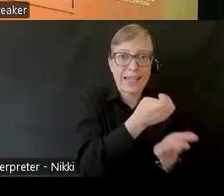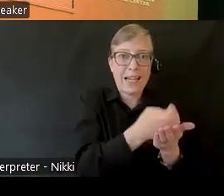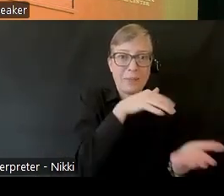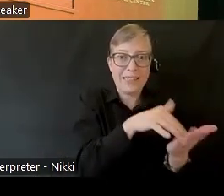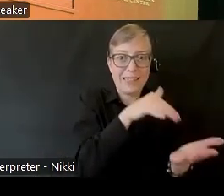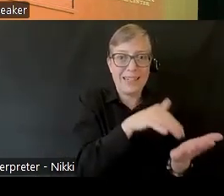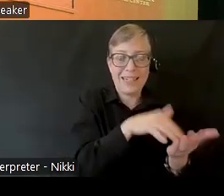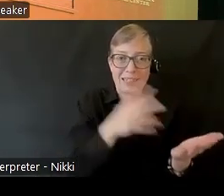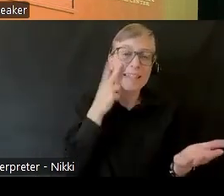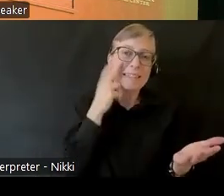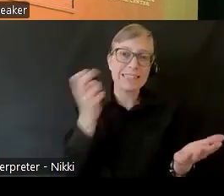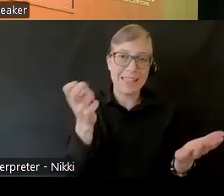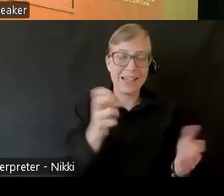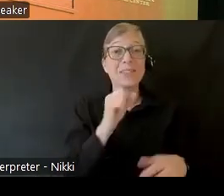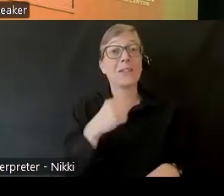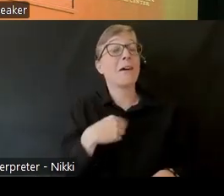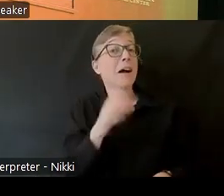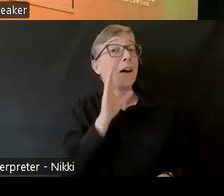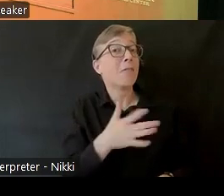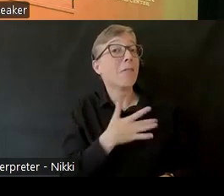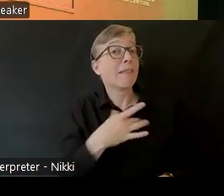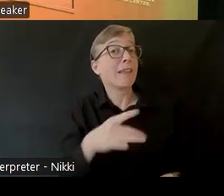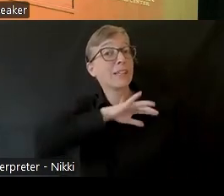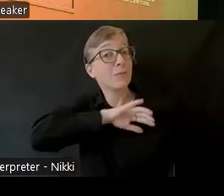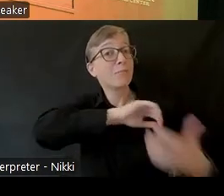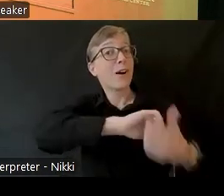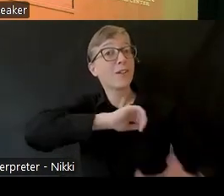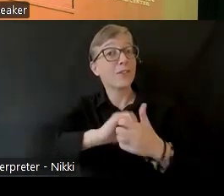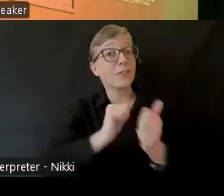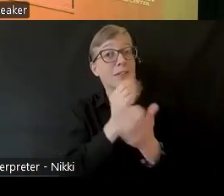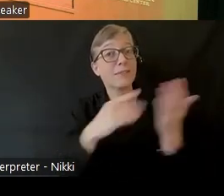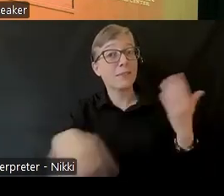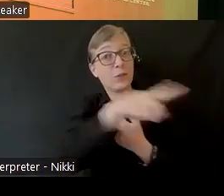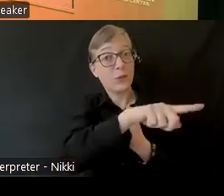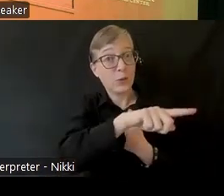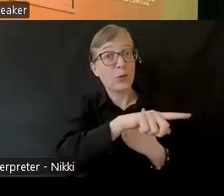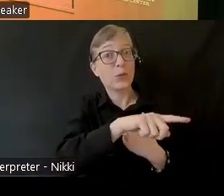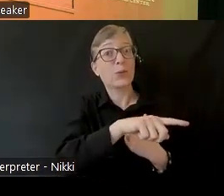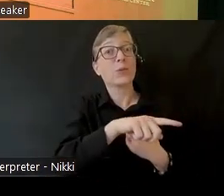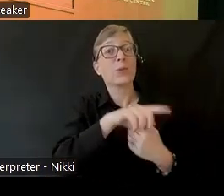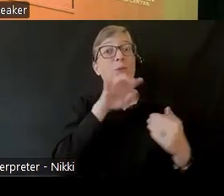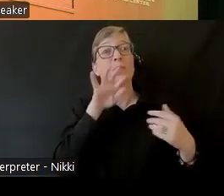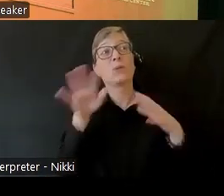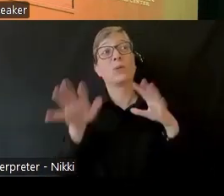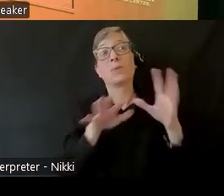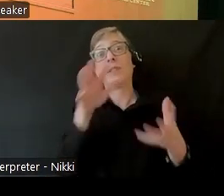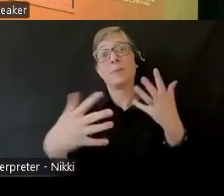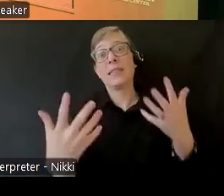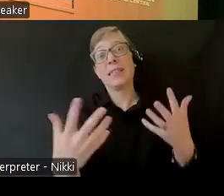to some of you who are going to be studying this, doing similar studies, and make this